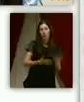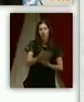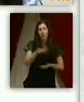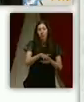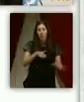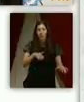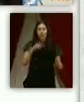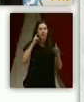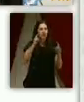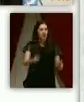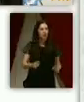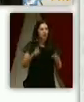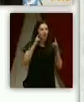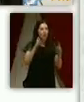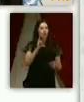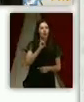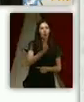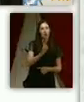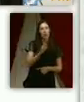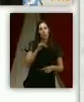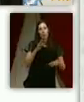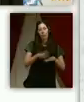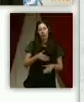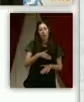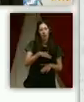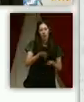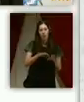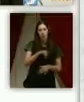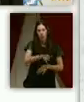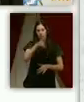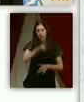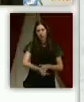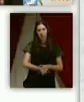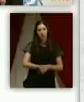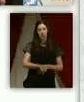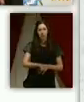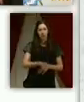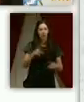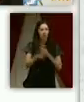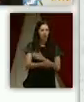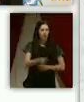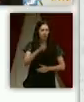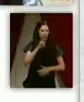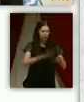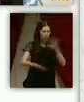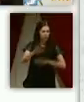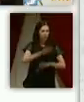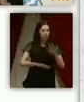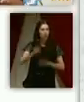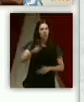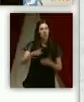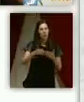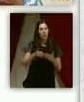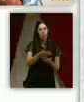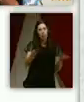button only has one function, just to use it when talking, to avoid